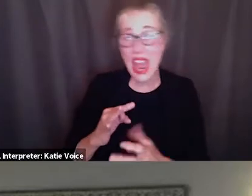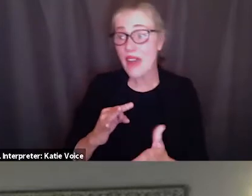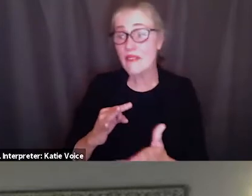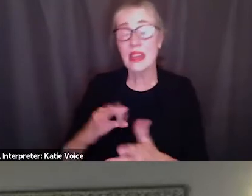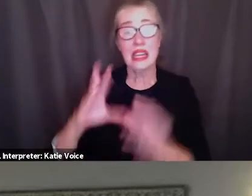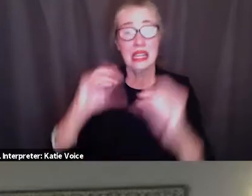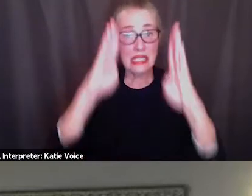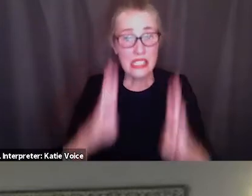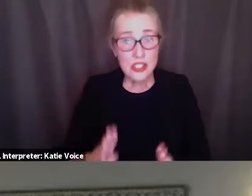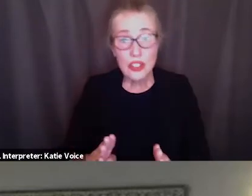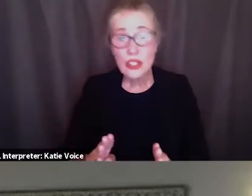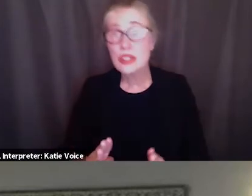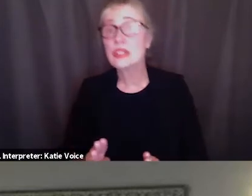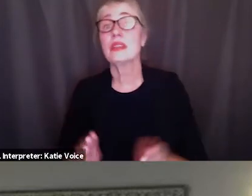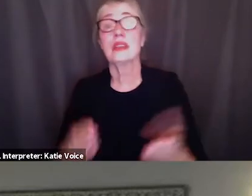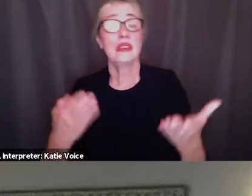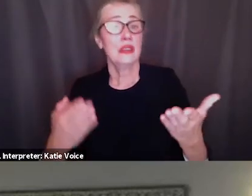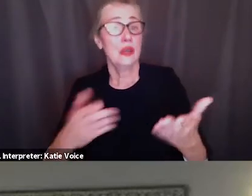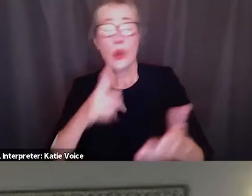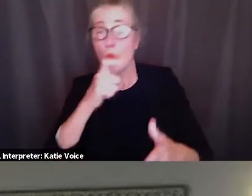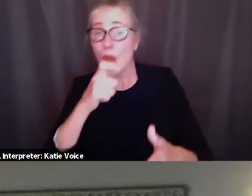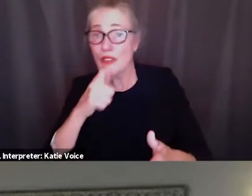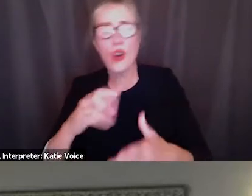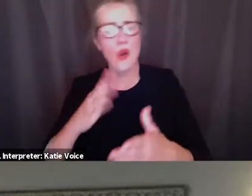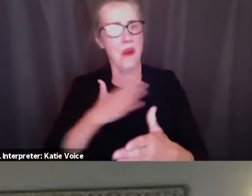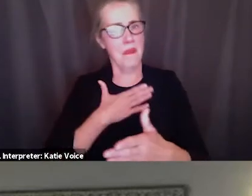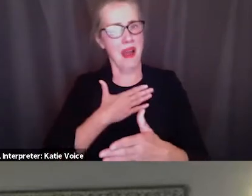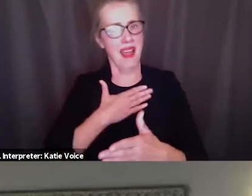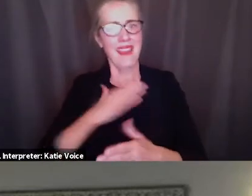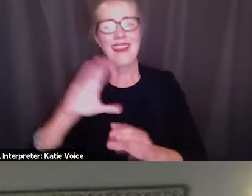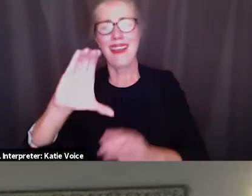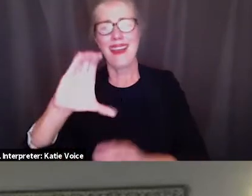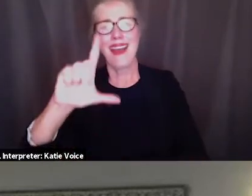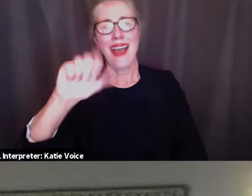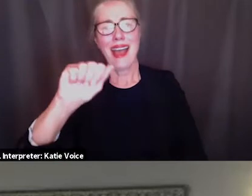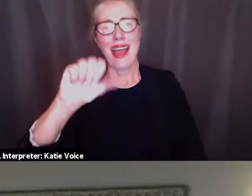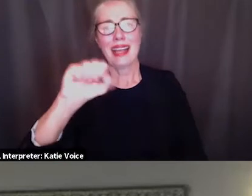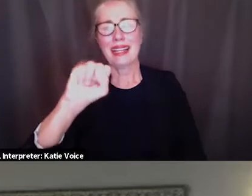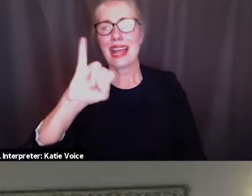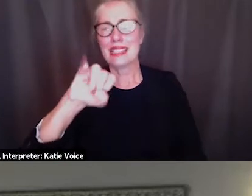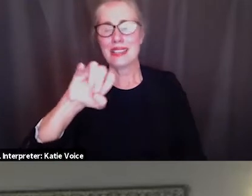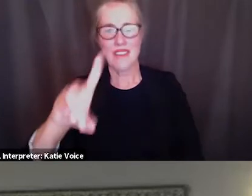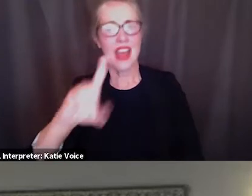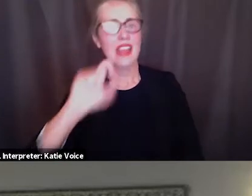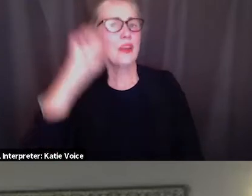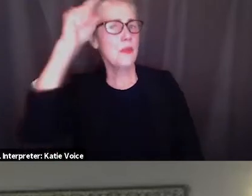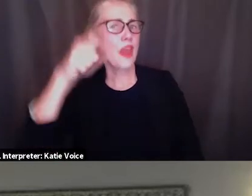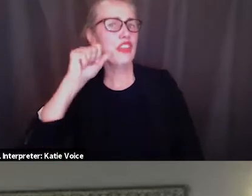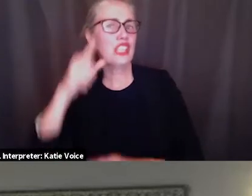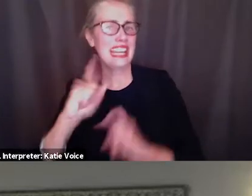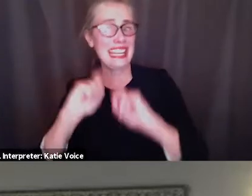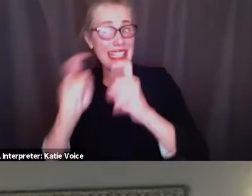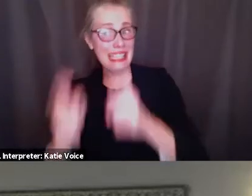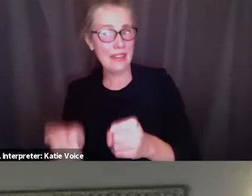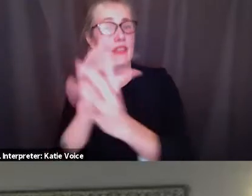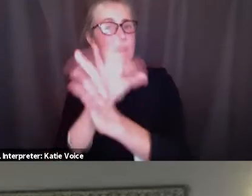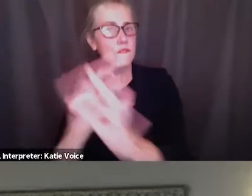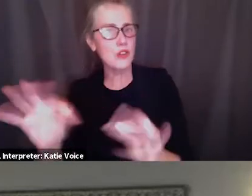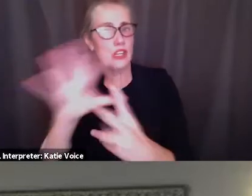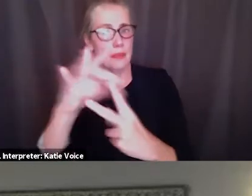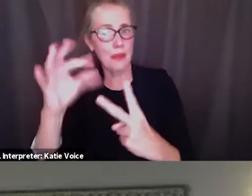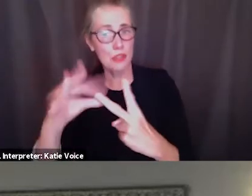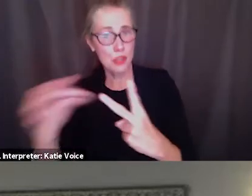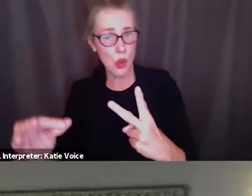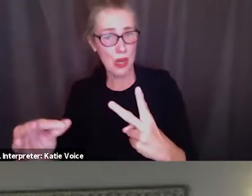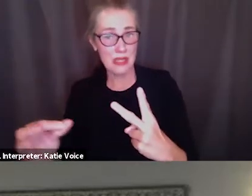sisters and brothers, full autonomy of the freedom of choice, as you have also that freedom of choice. I